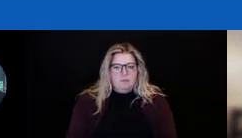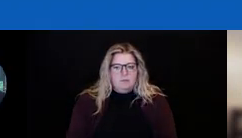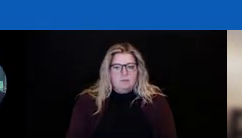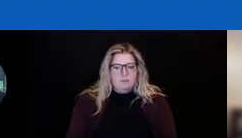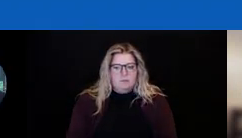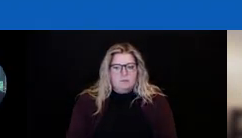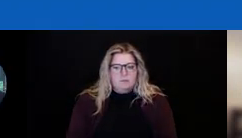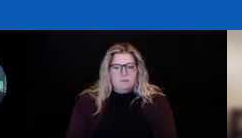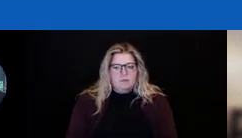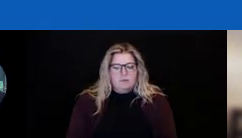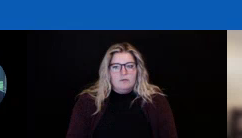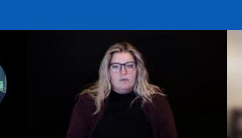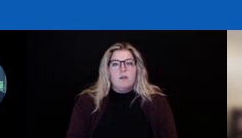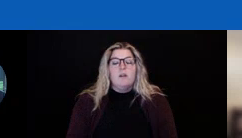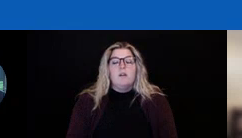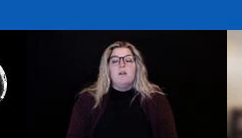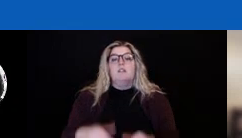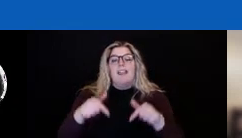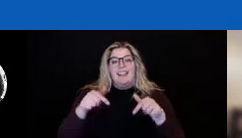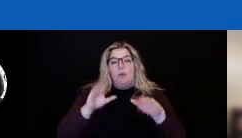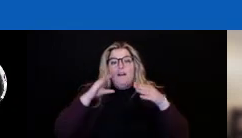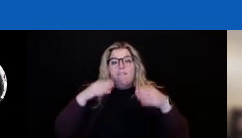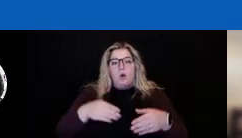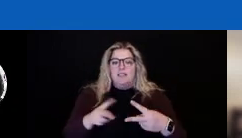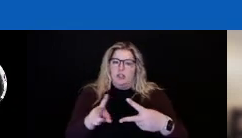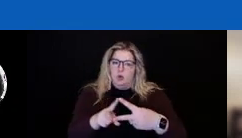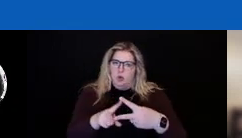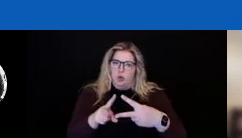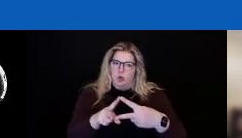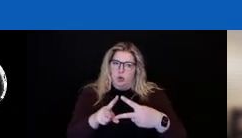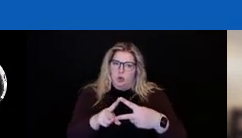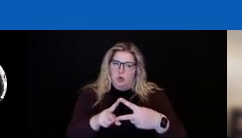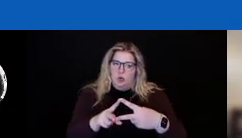And in this story, we're going to focus on these two criteria,